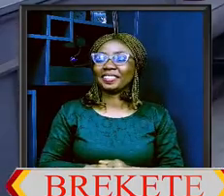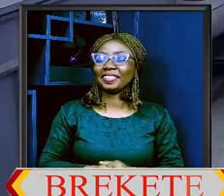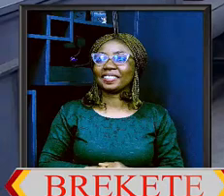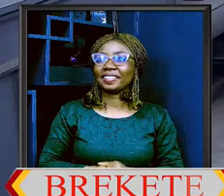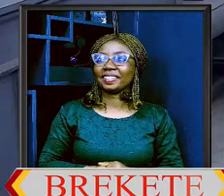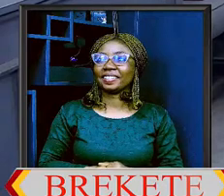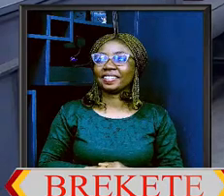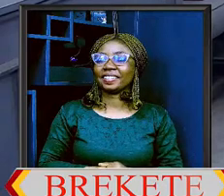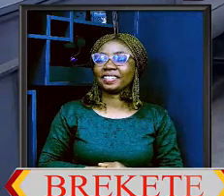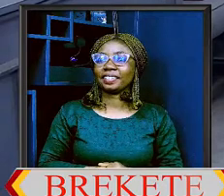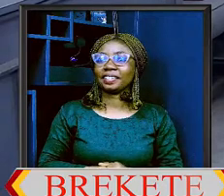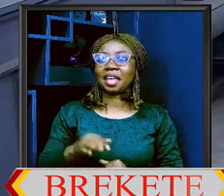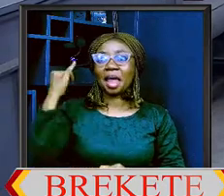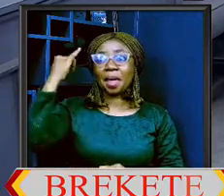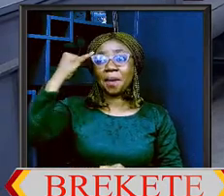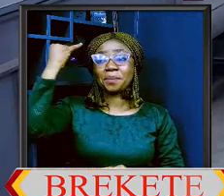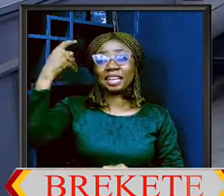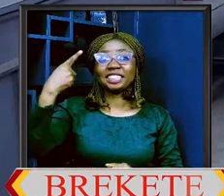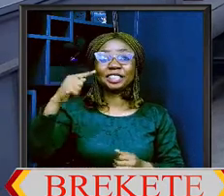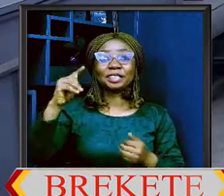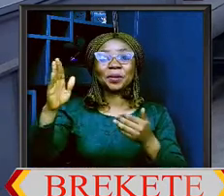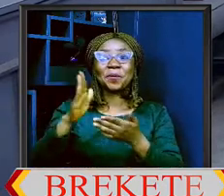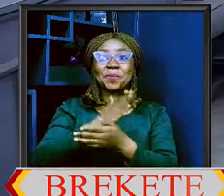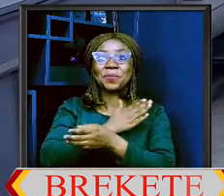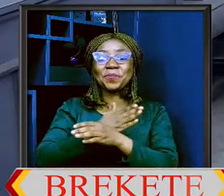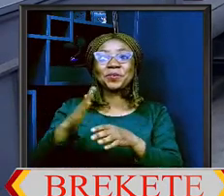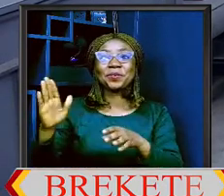now imagine the music